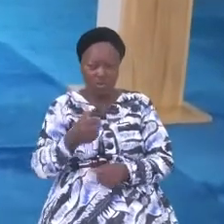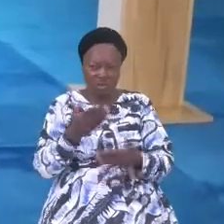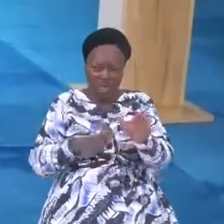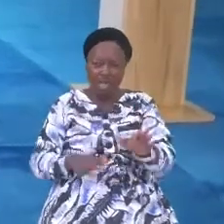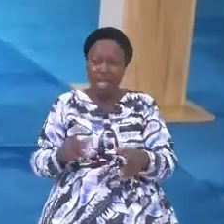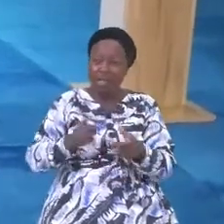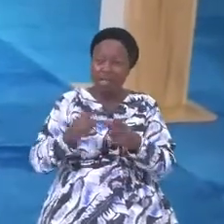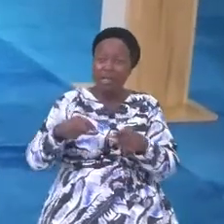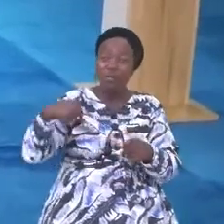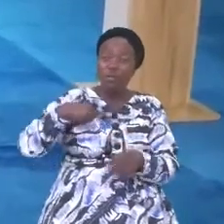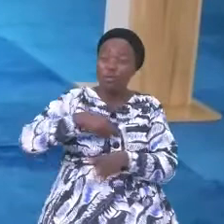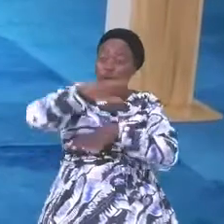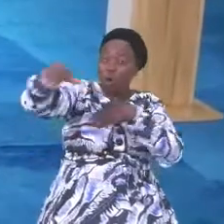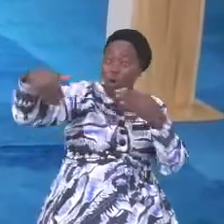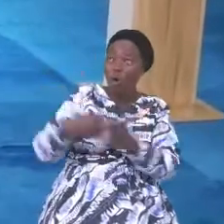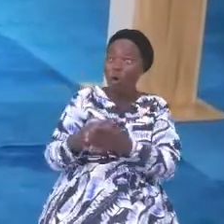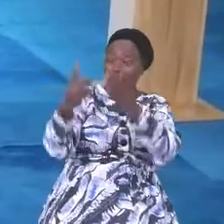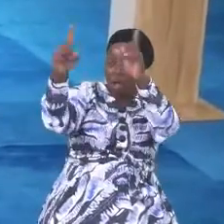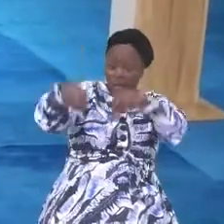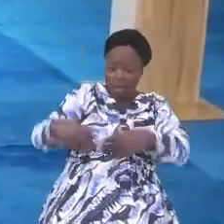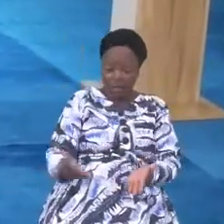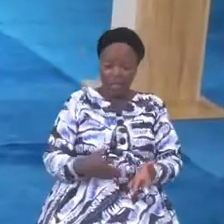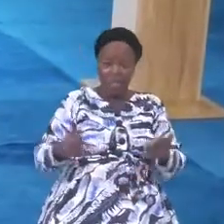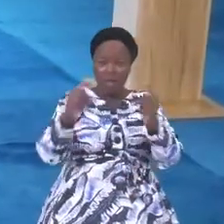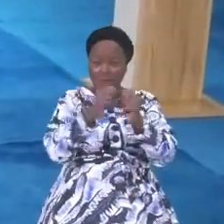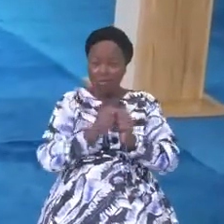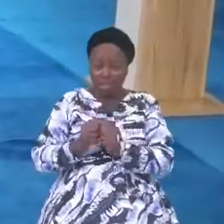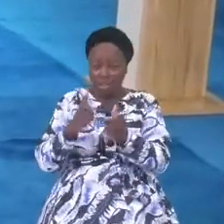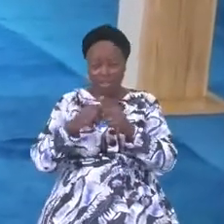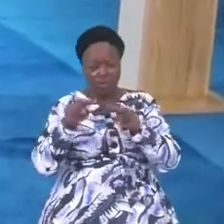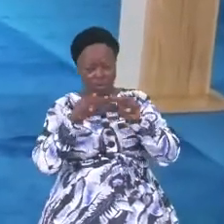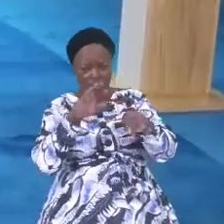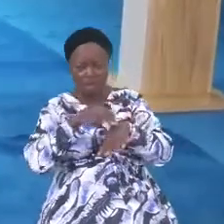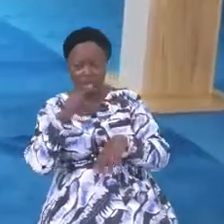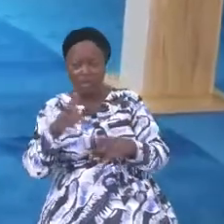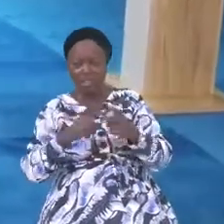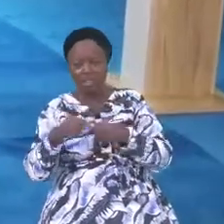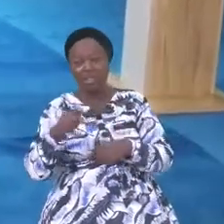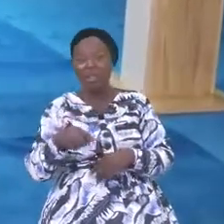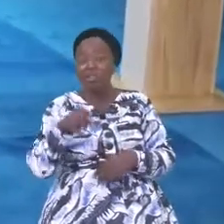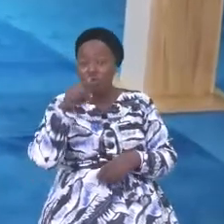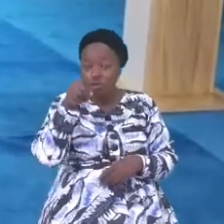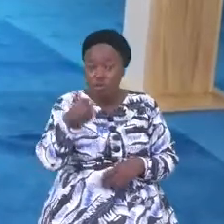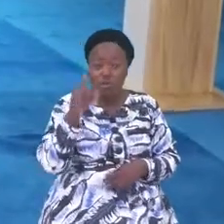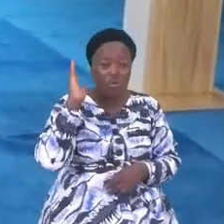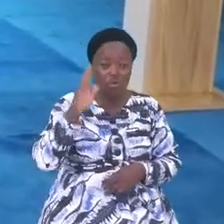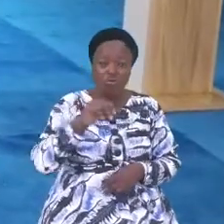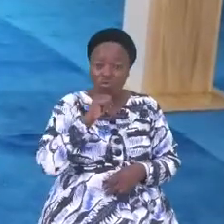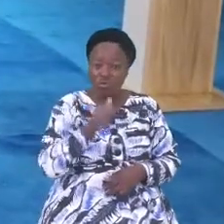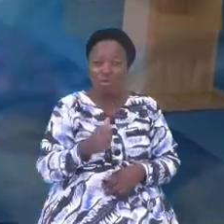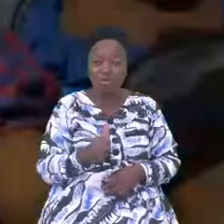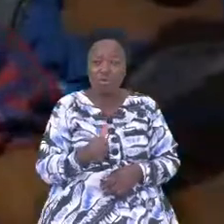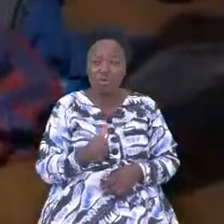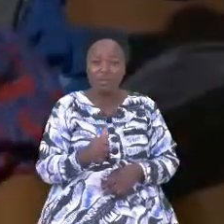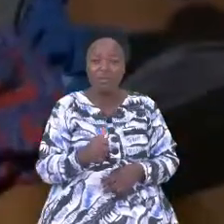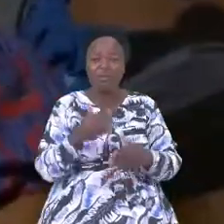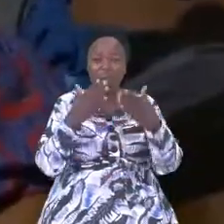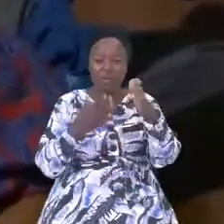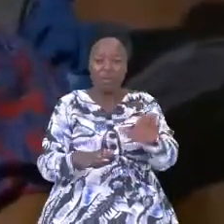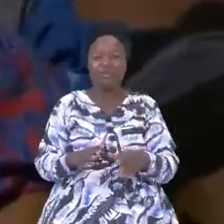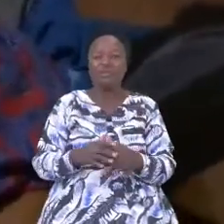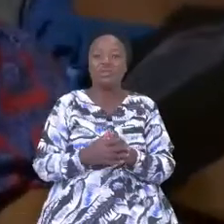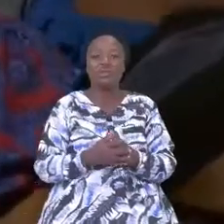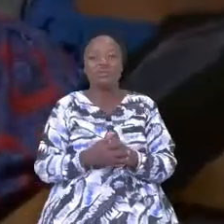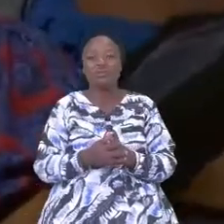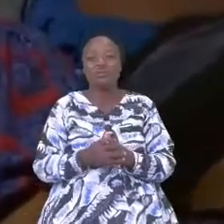we all come here together and we look at you and we say, you should not perish. You should say